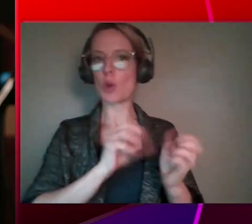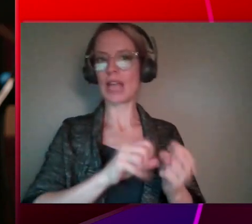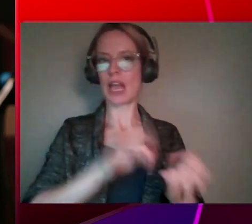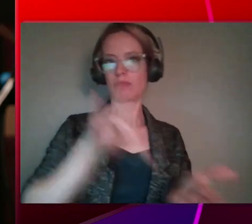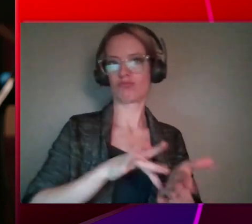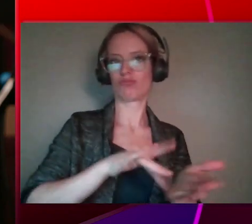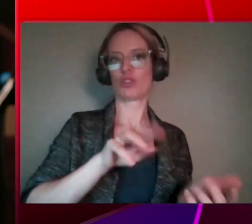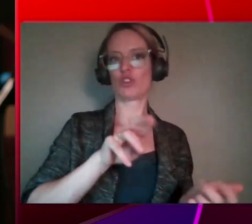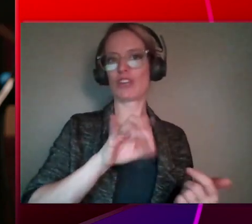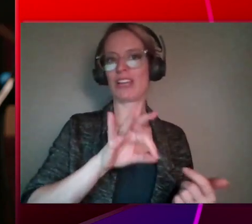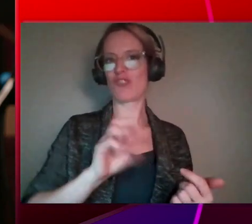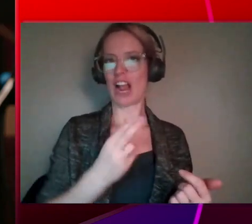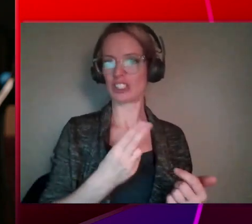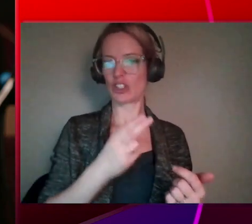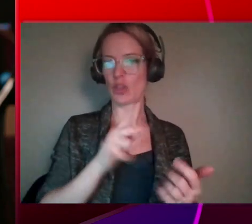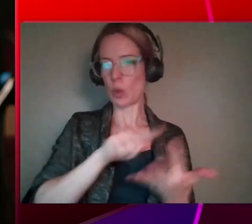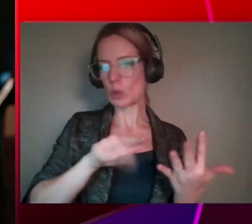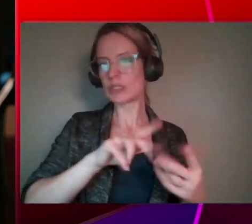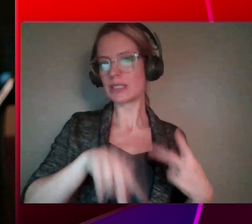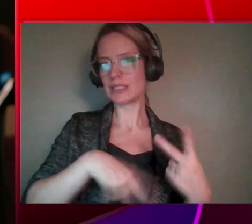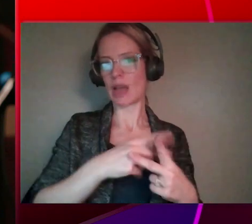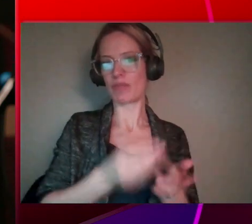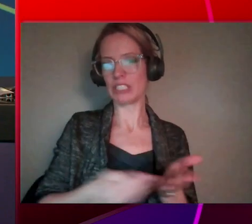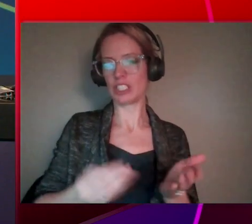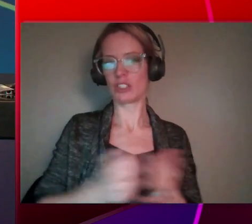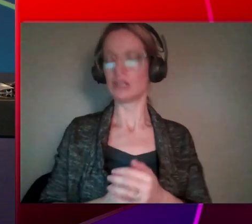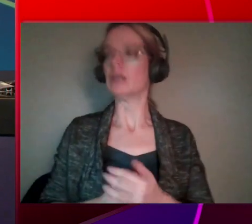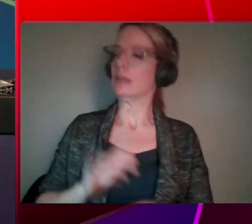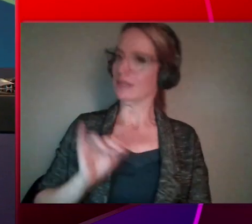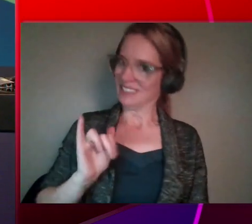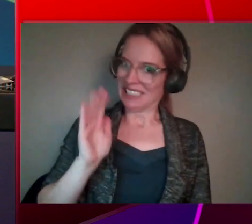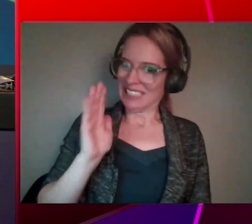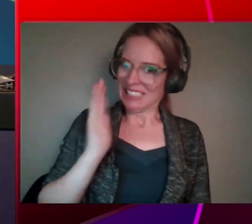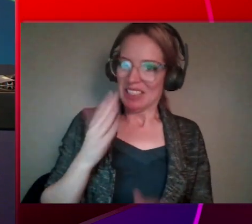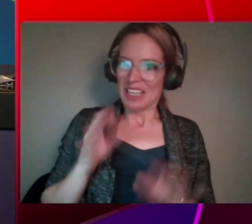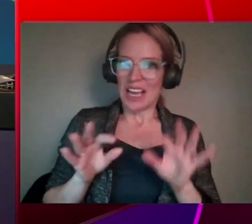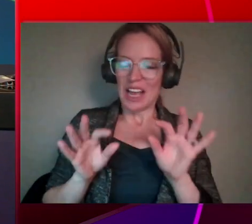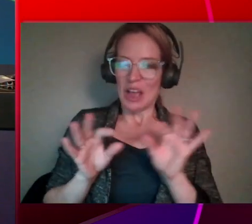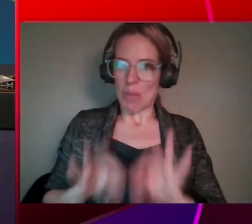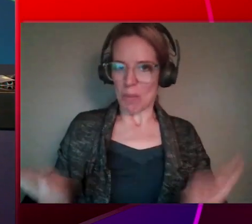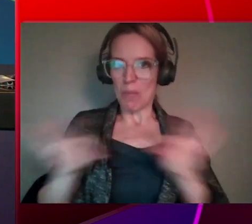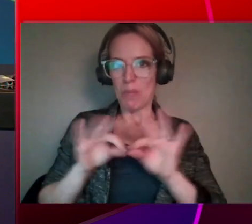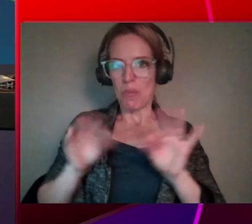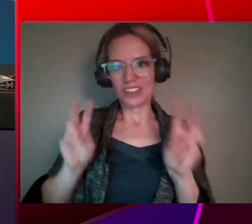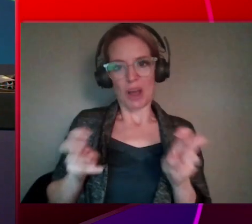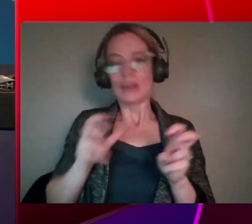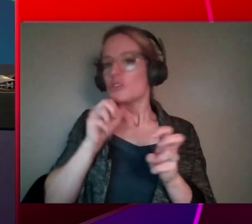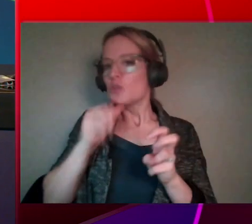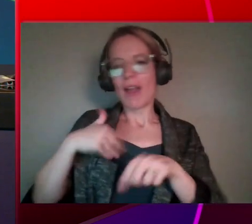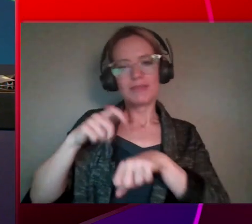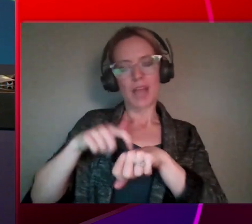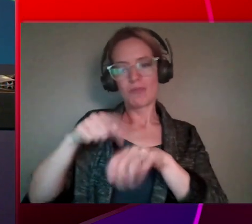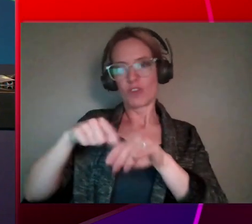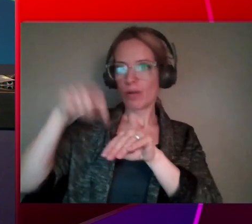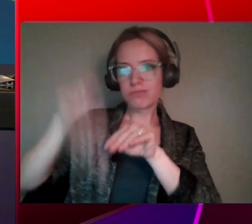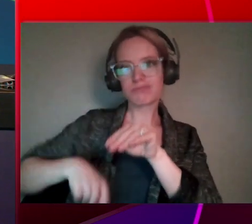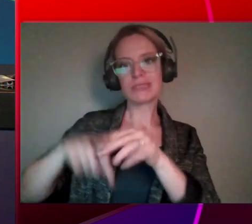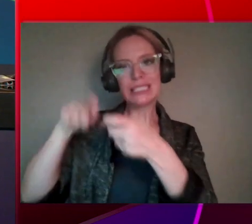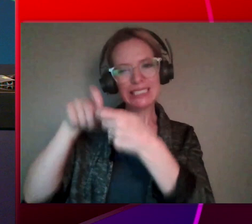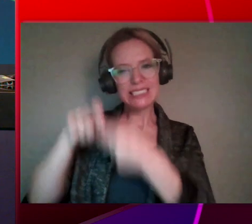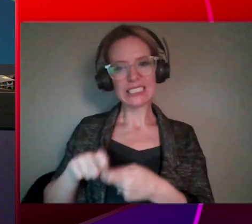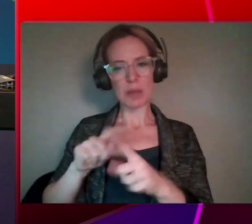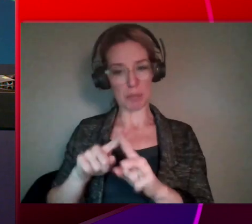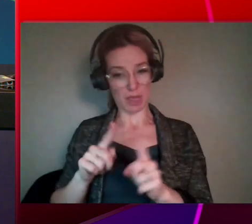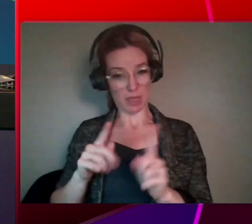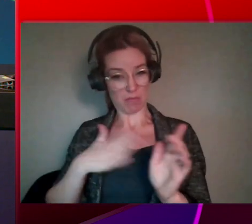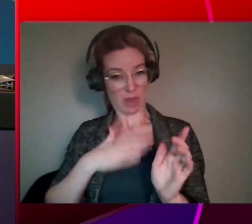this sounds like a very important deep topic that we don't have time to go into complete detail, but I understand there's going to be a session later for folks